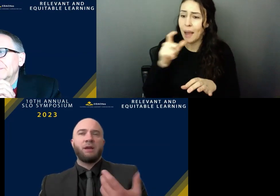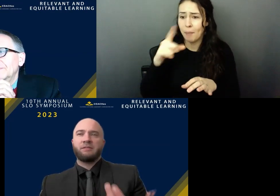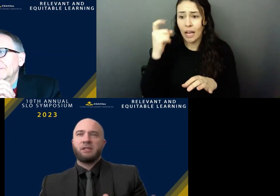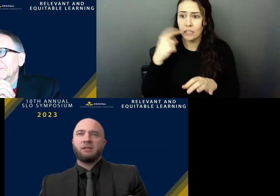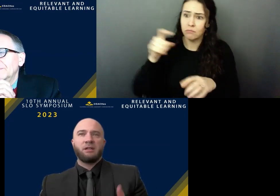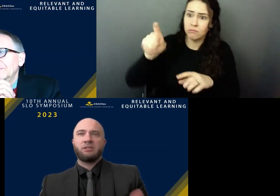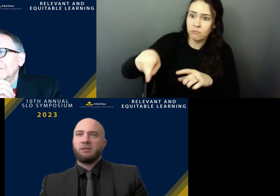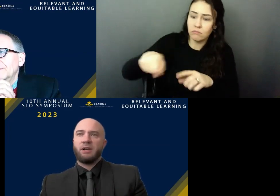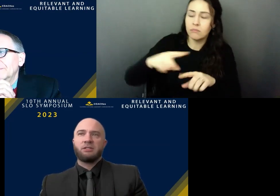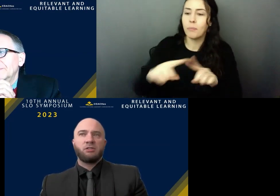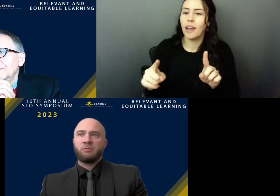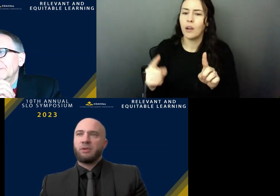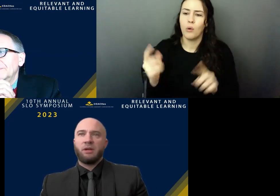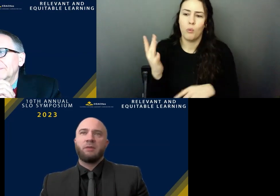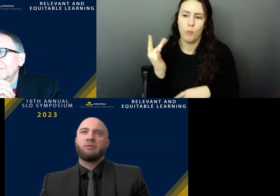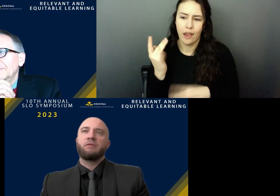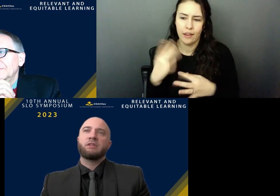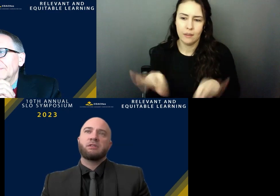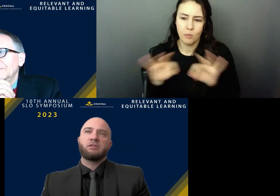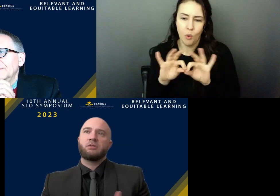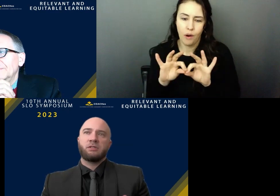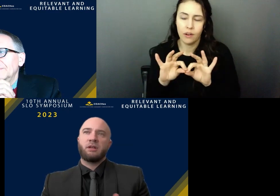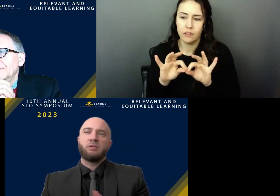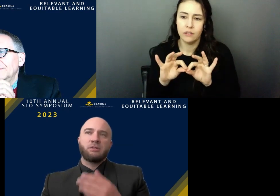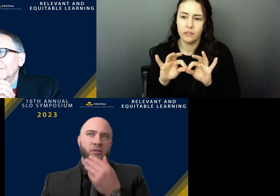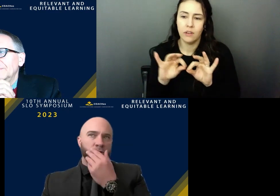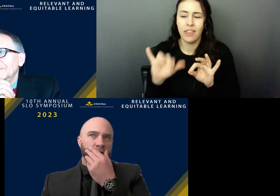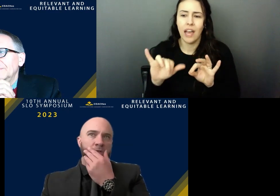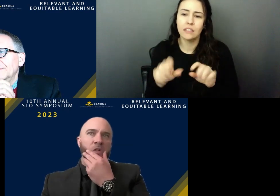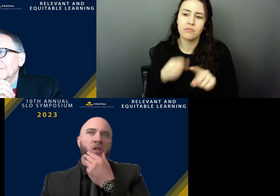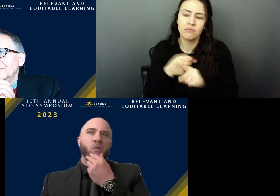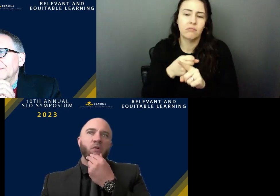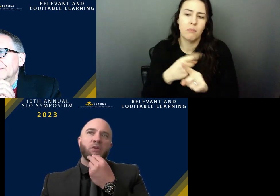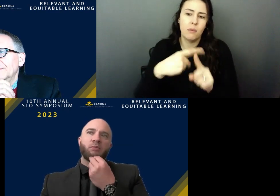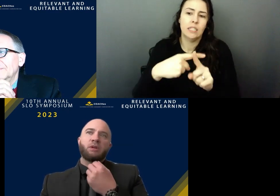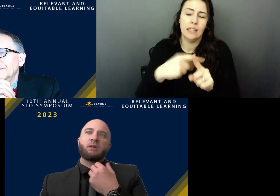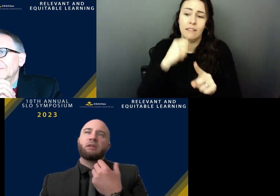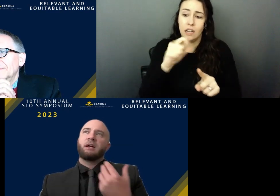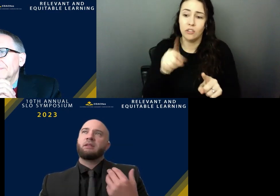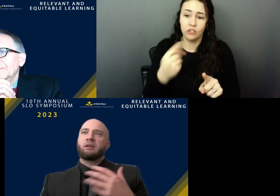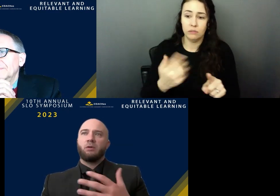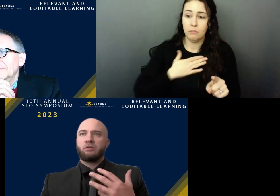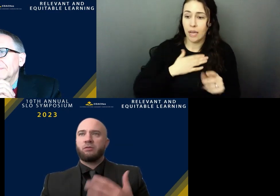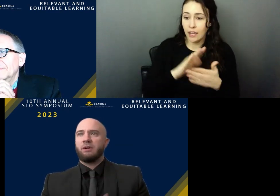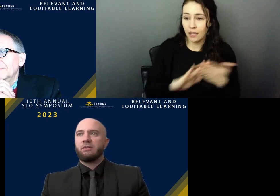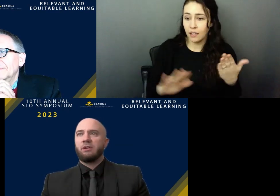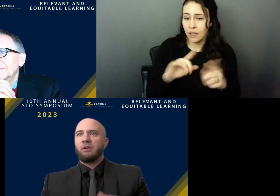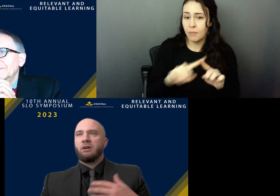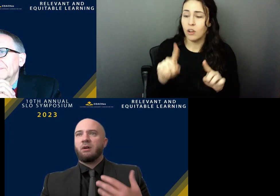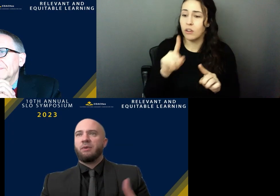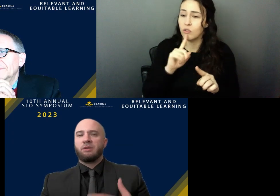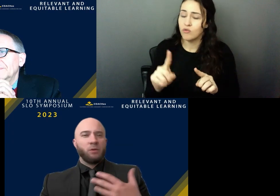from what I've seen, not just at my institution, but at previous institutions and other institutions. Really bring that culture